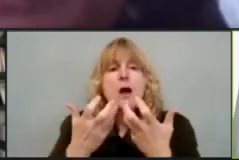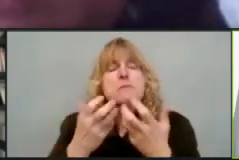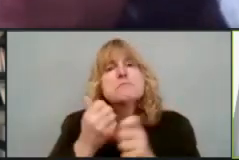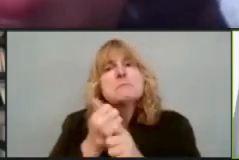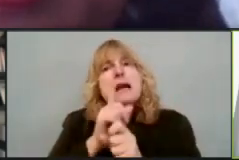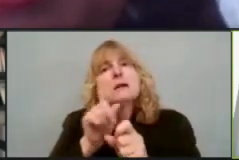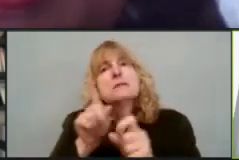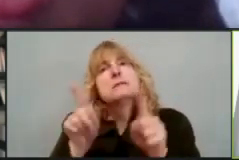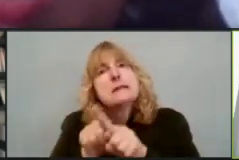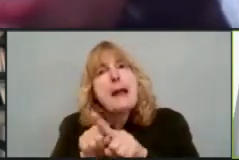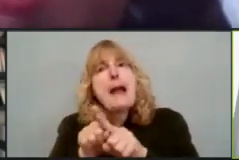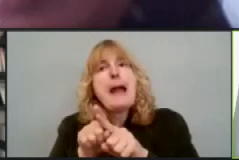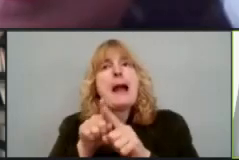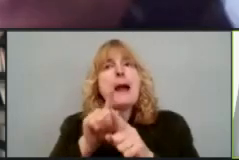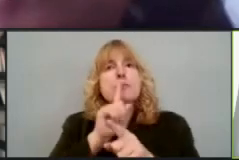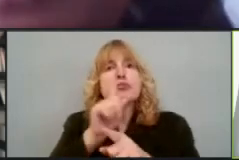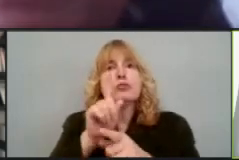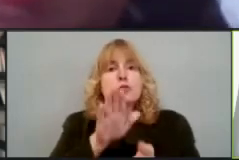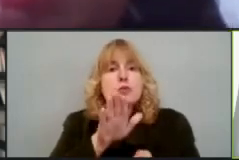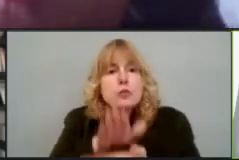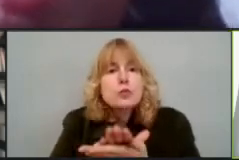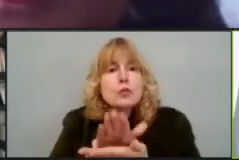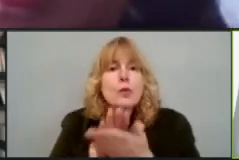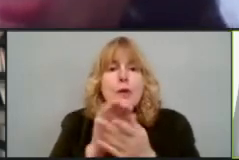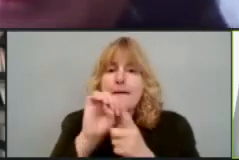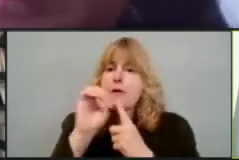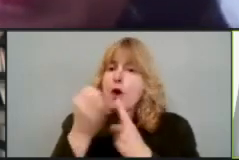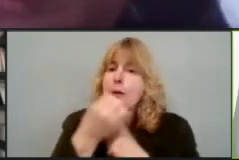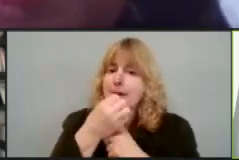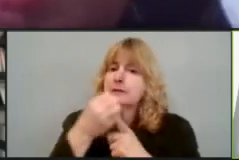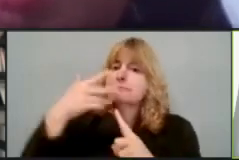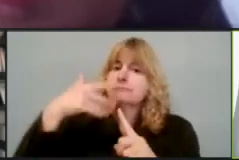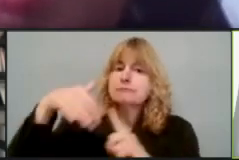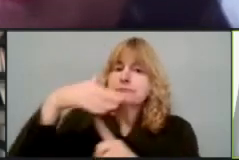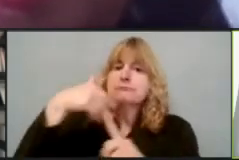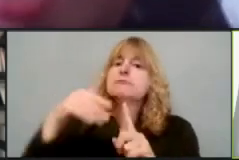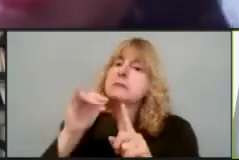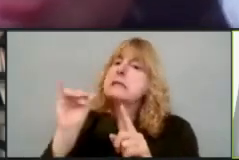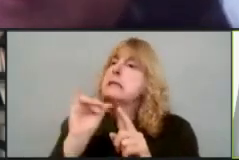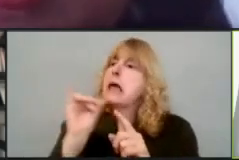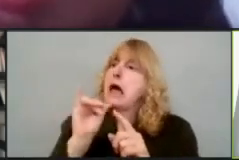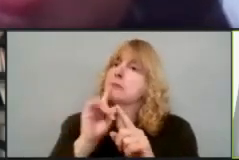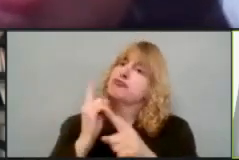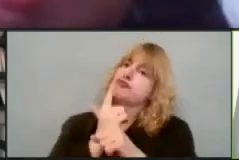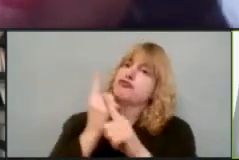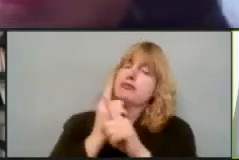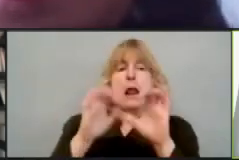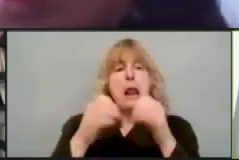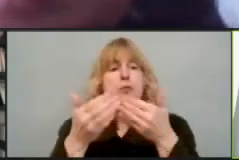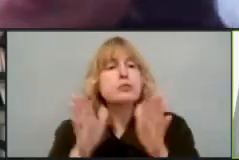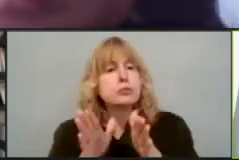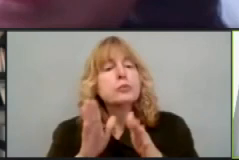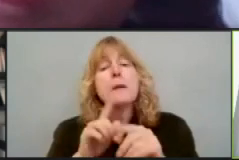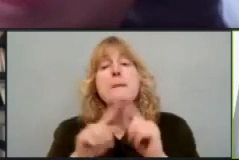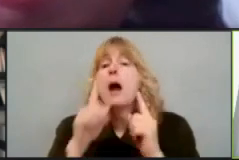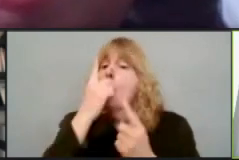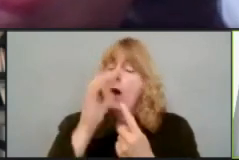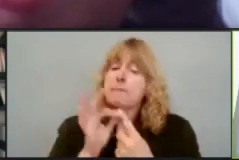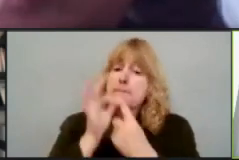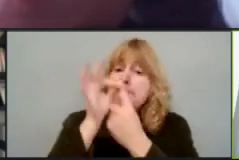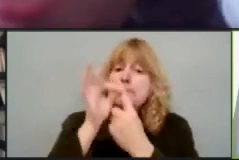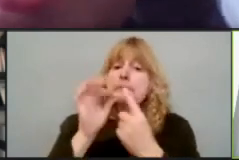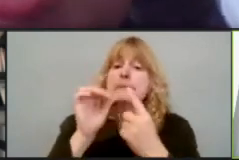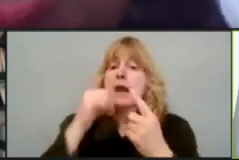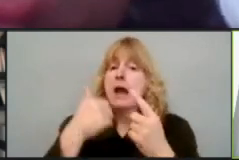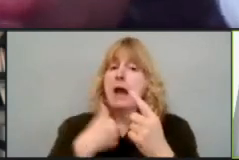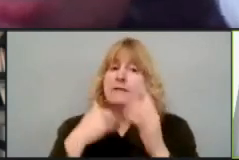is pretty much as it would be in a regular classroom. The only exception is there isn't a